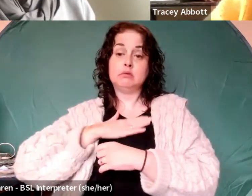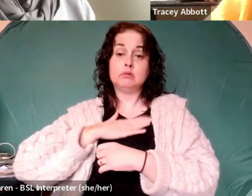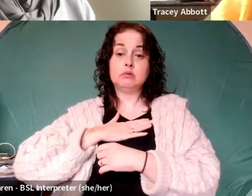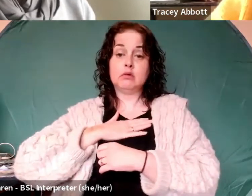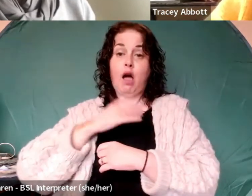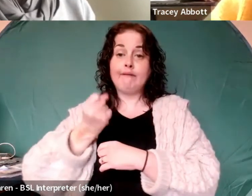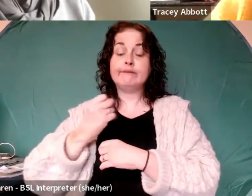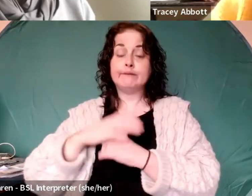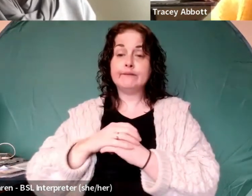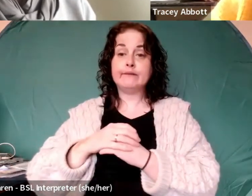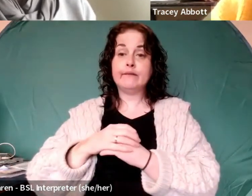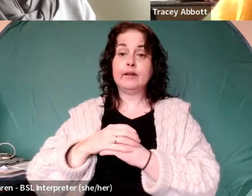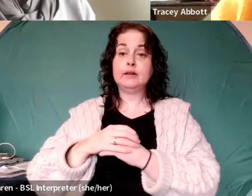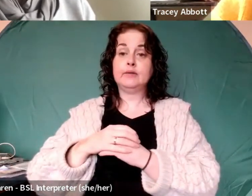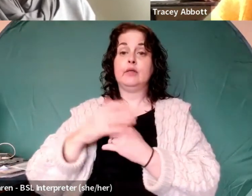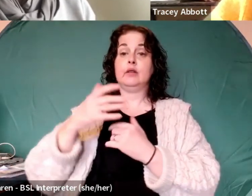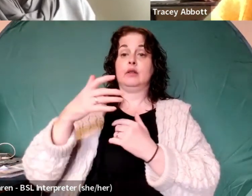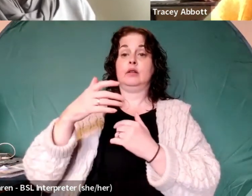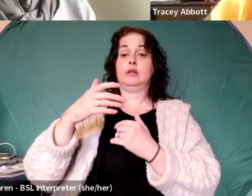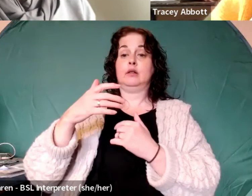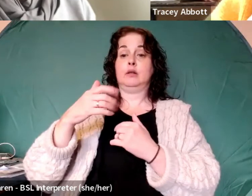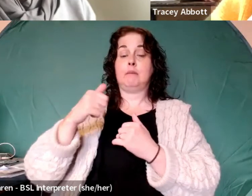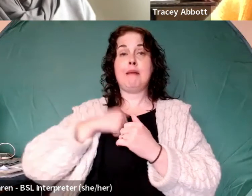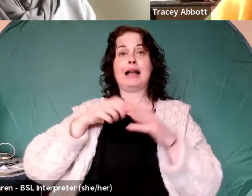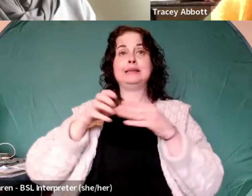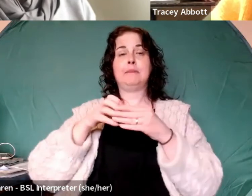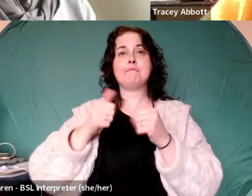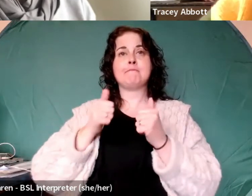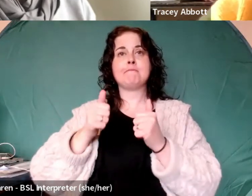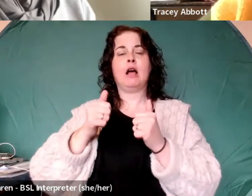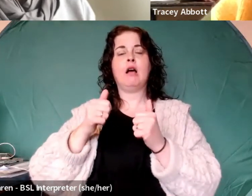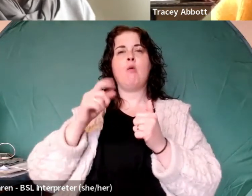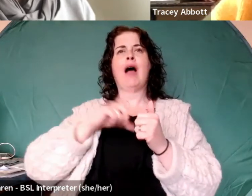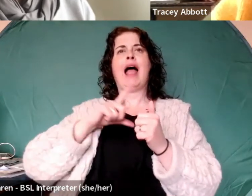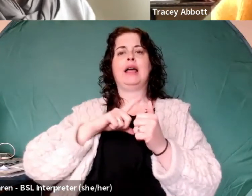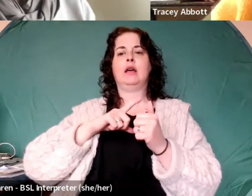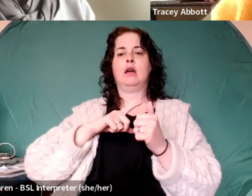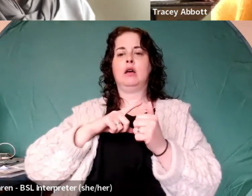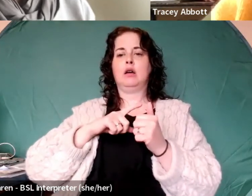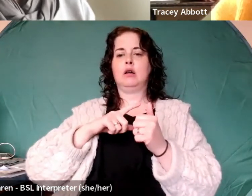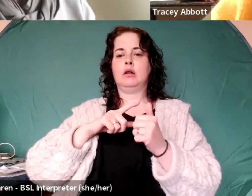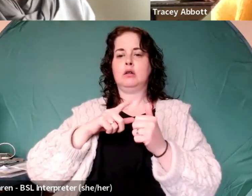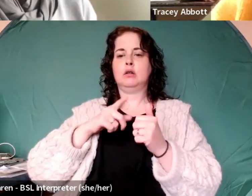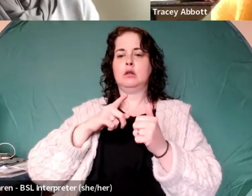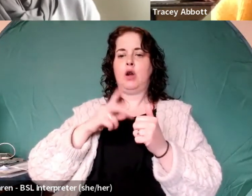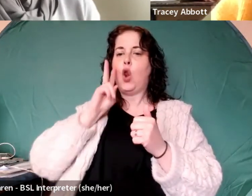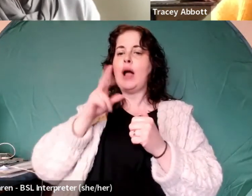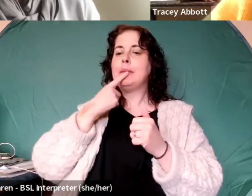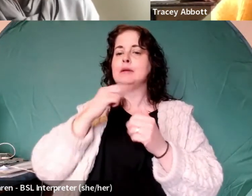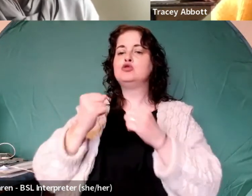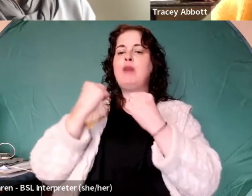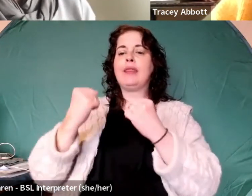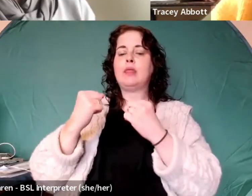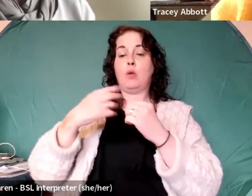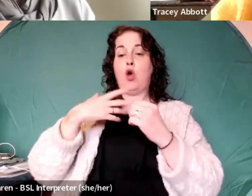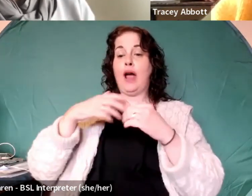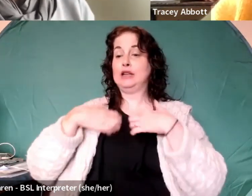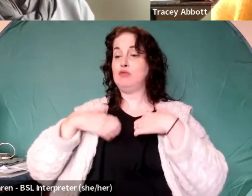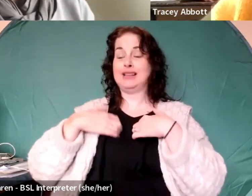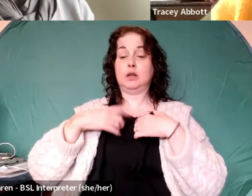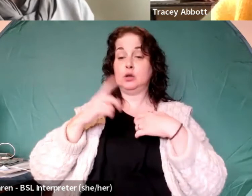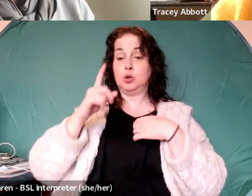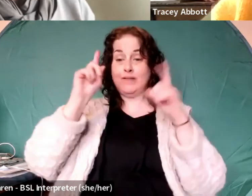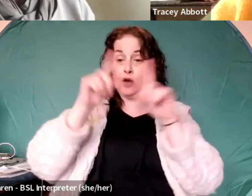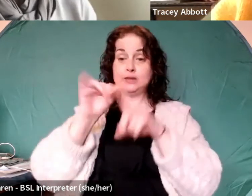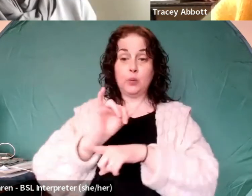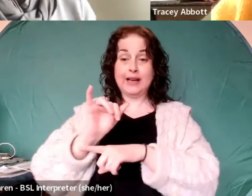And I think it's because we have really gone for people's strengths. We're not interested in what university you